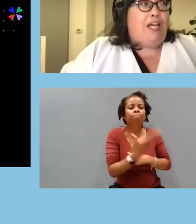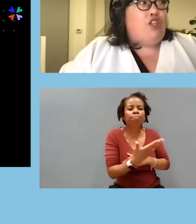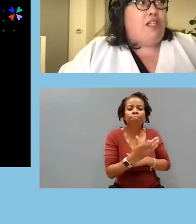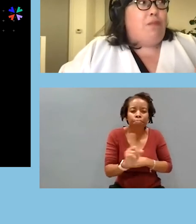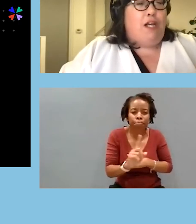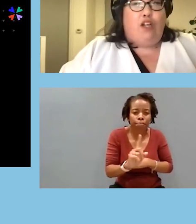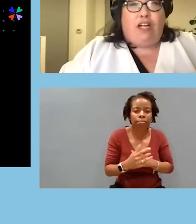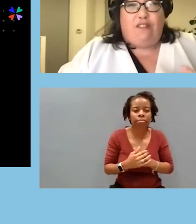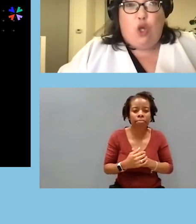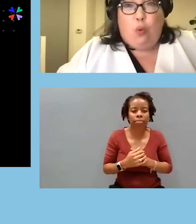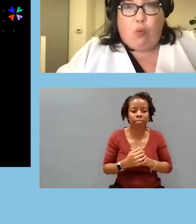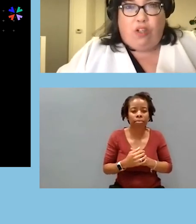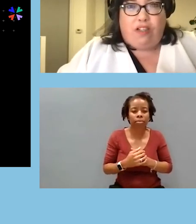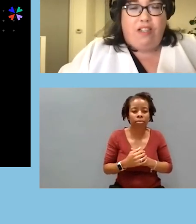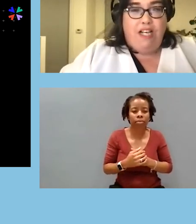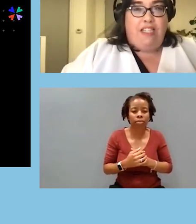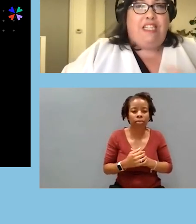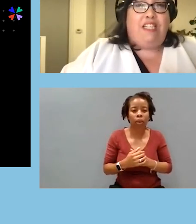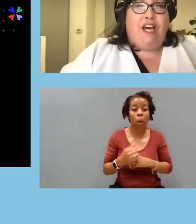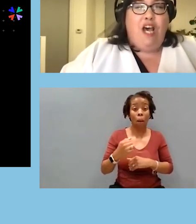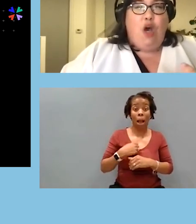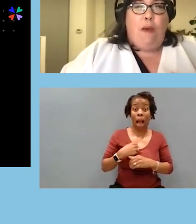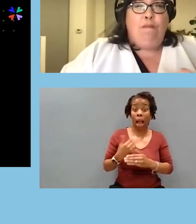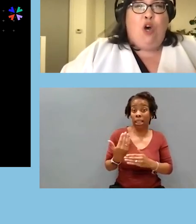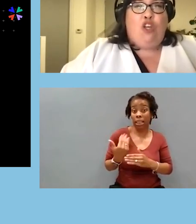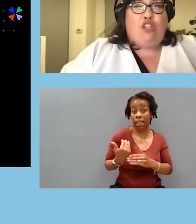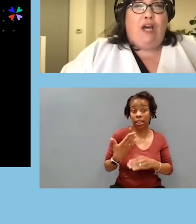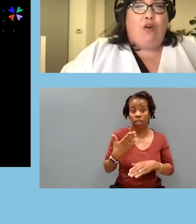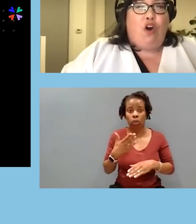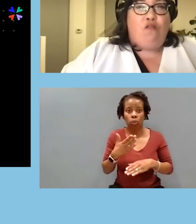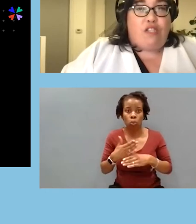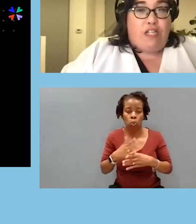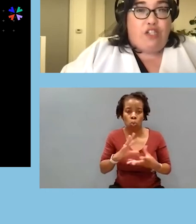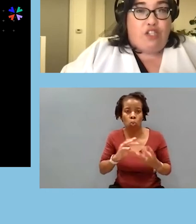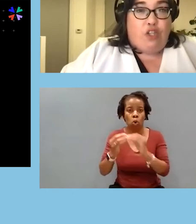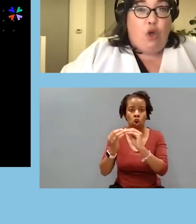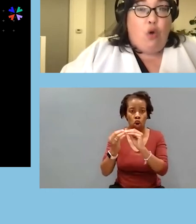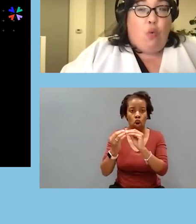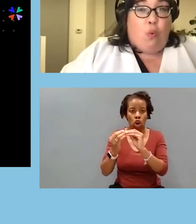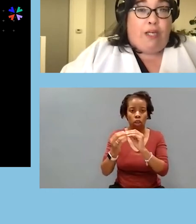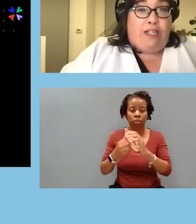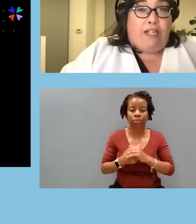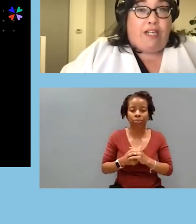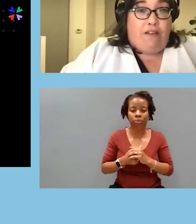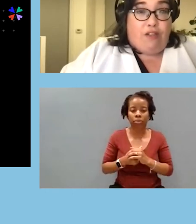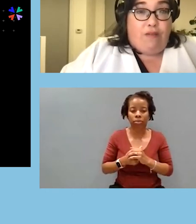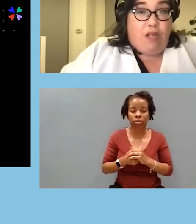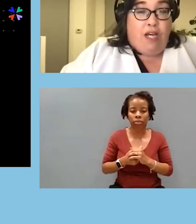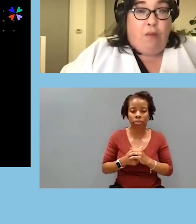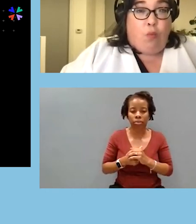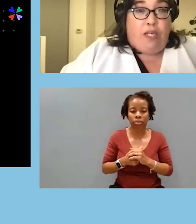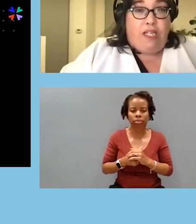is actually my new kind of new work. And this is what emerged out of conversation with